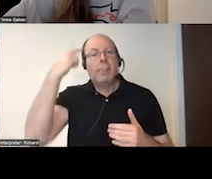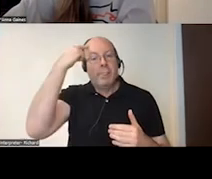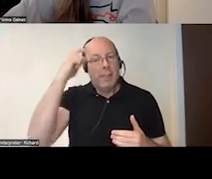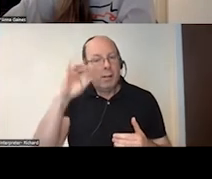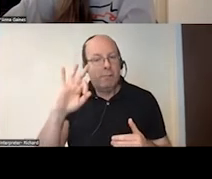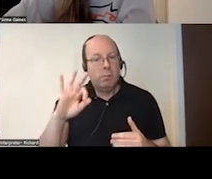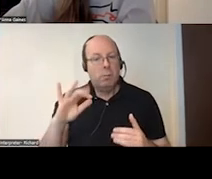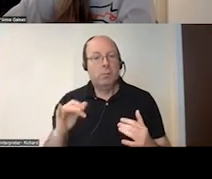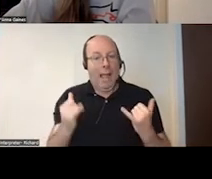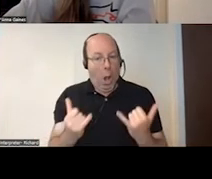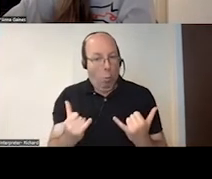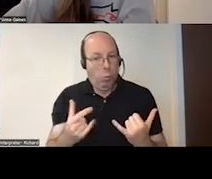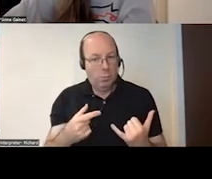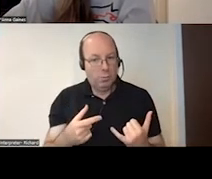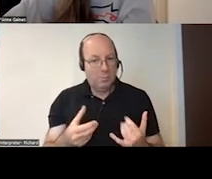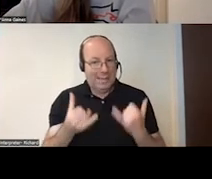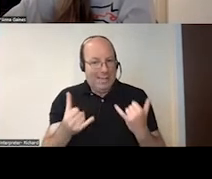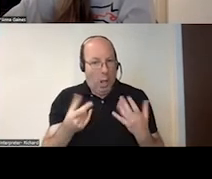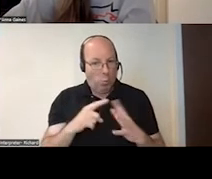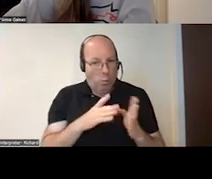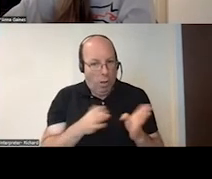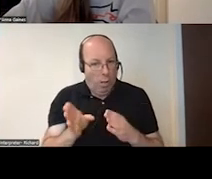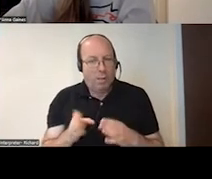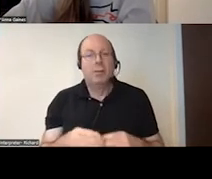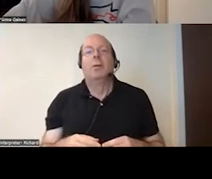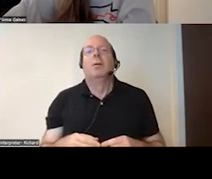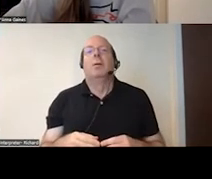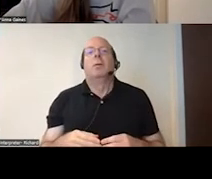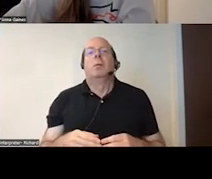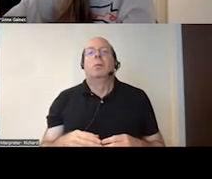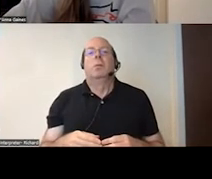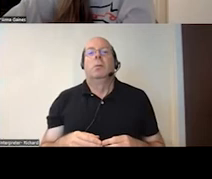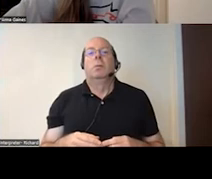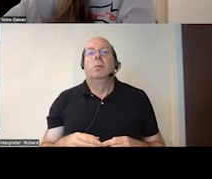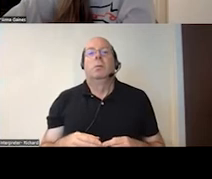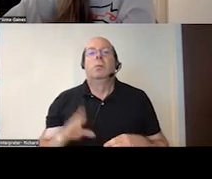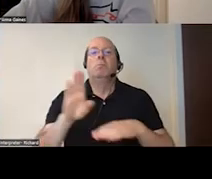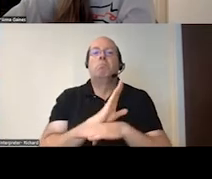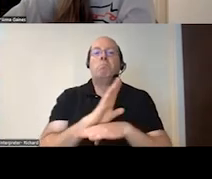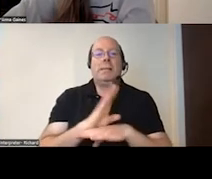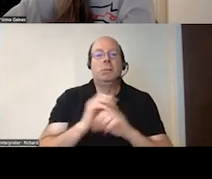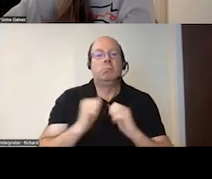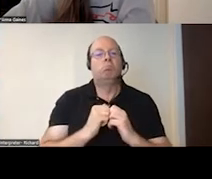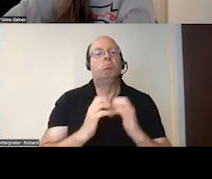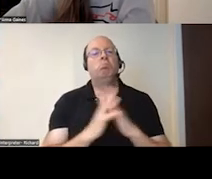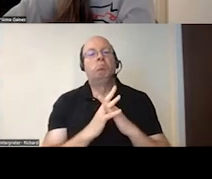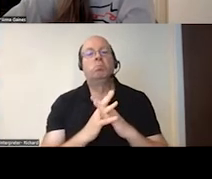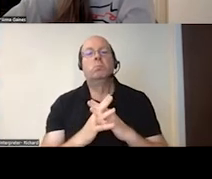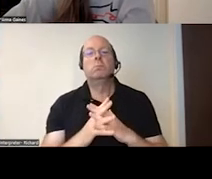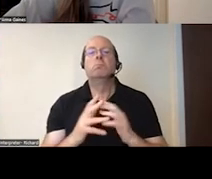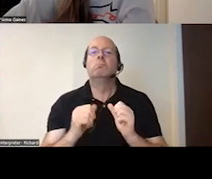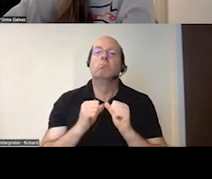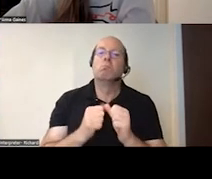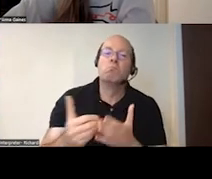like literally right now we're kind of doing that. We started our business as like sort of a sustainable